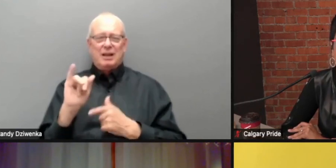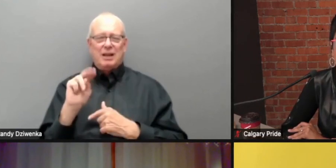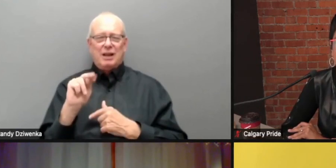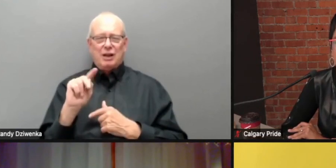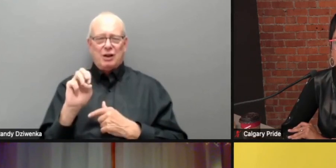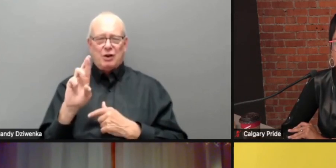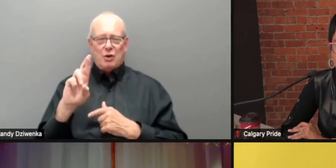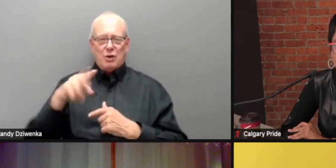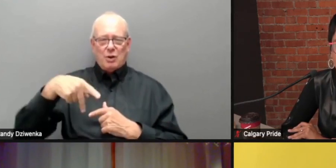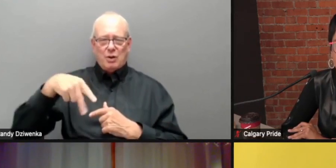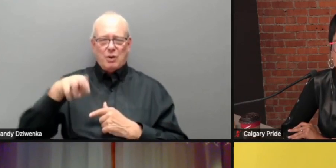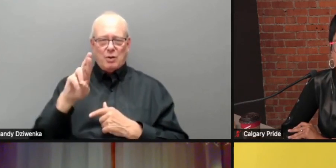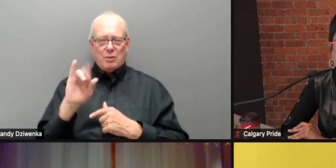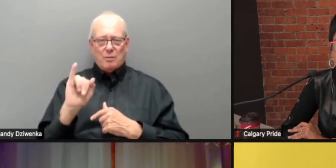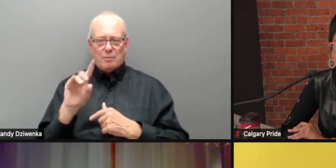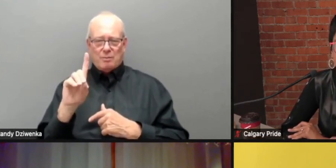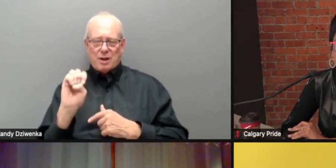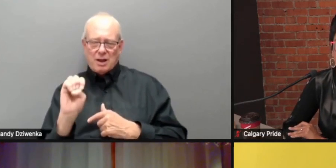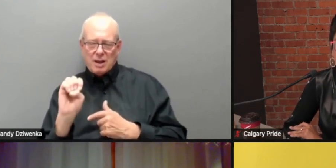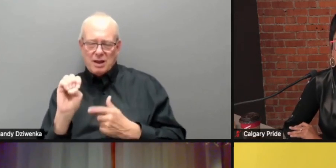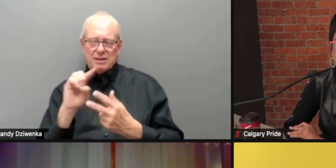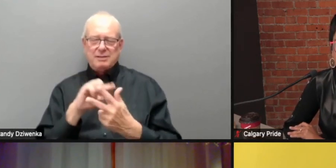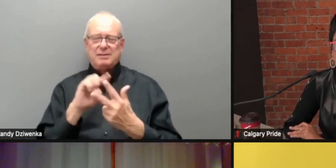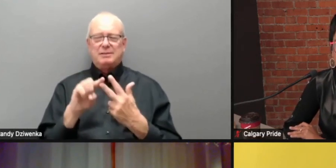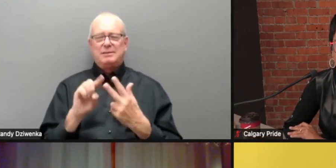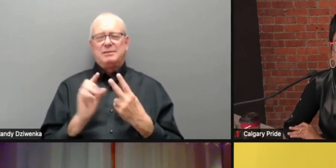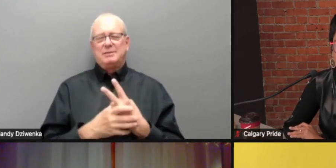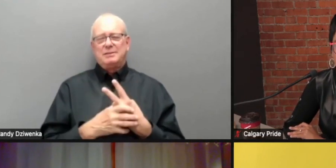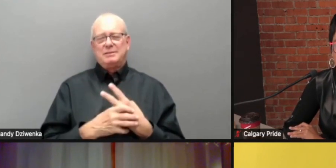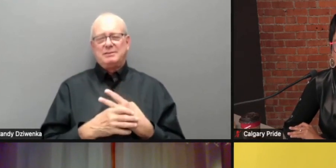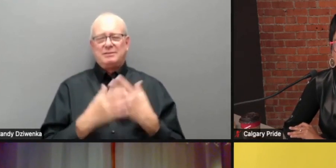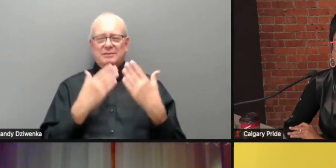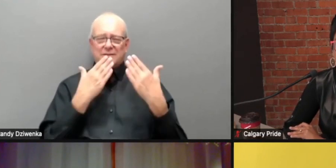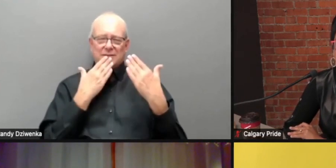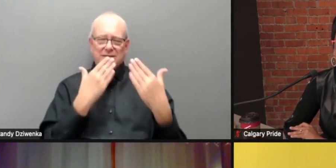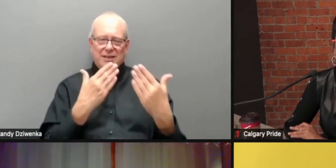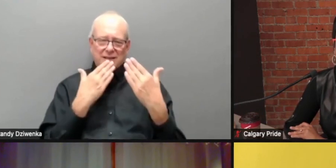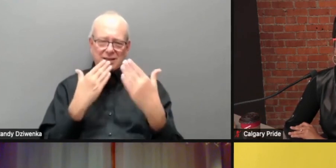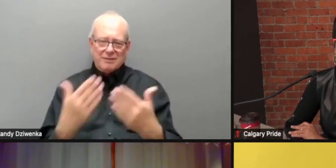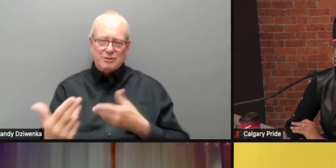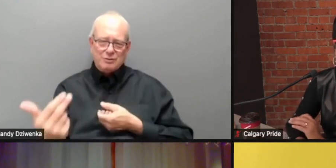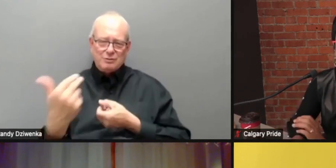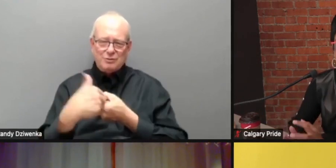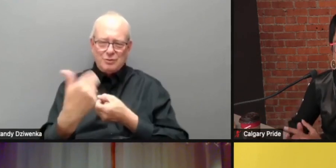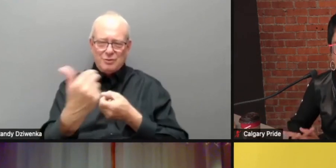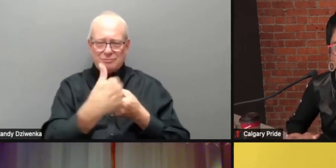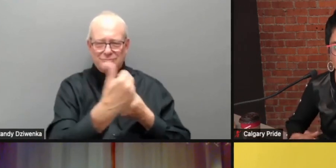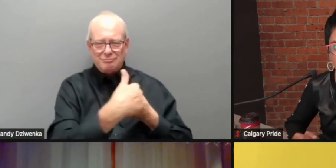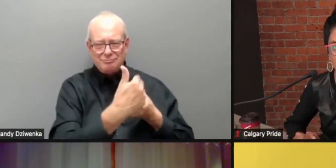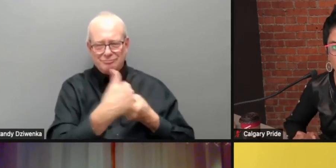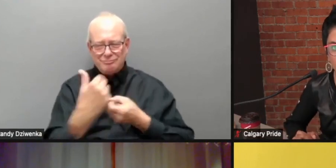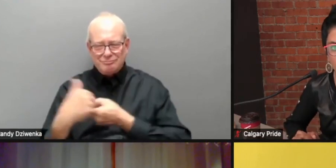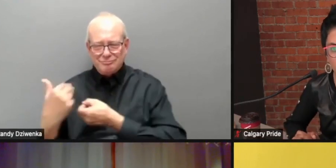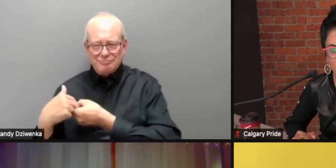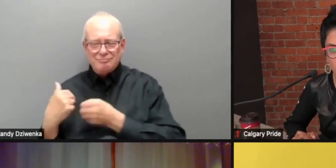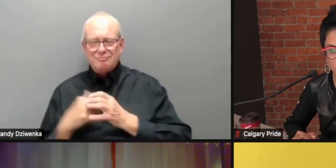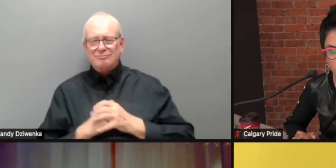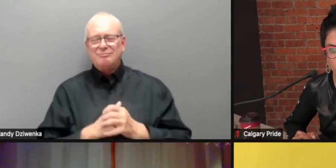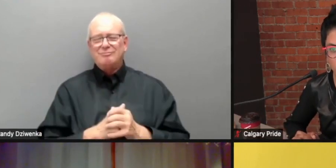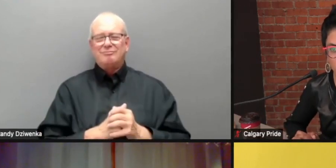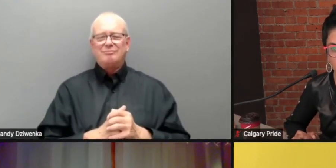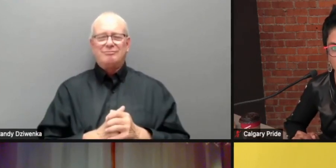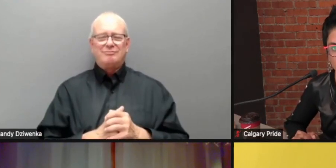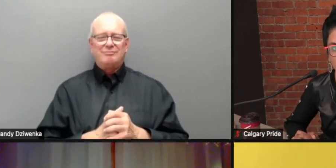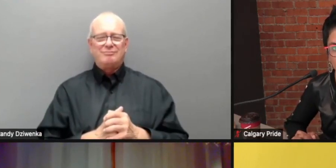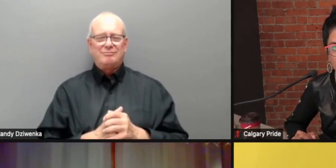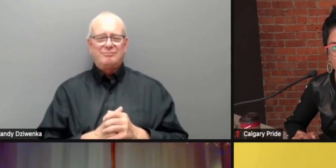home, thank you for joining us as we embarked on this courageous conversation. We would like this to be a start of many